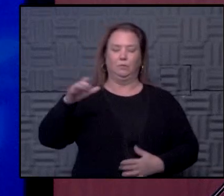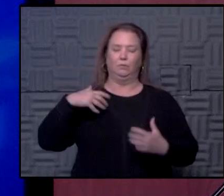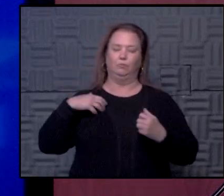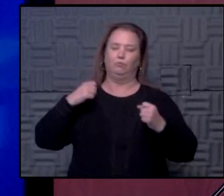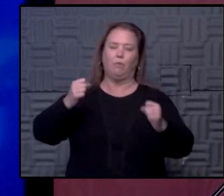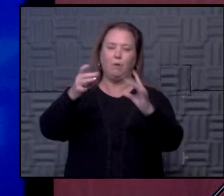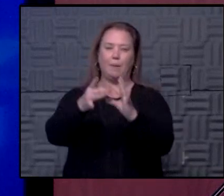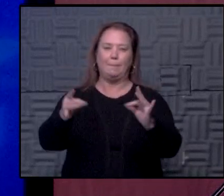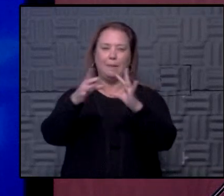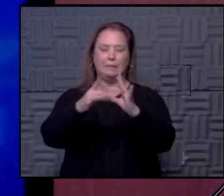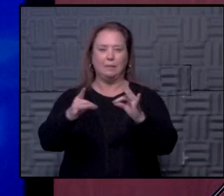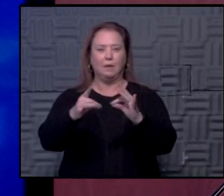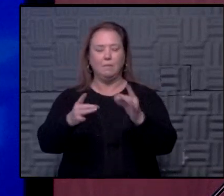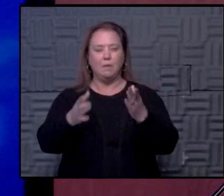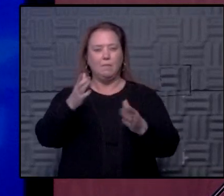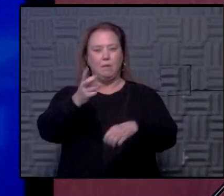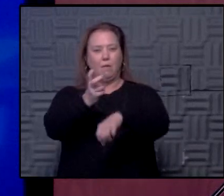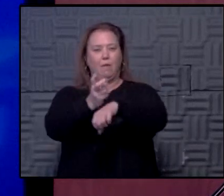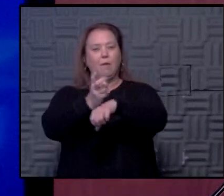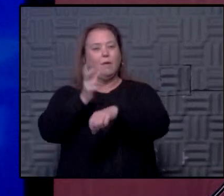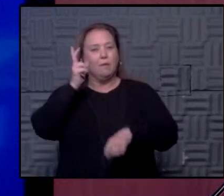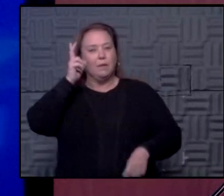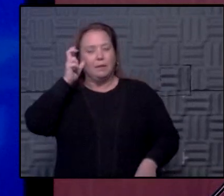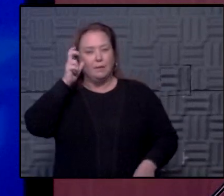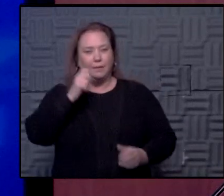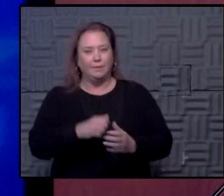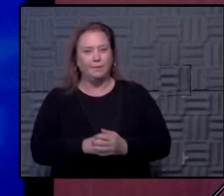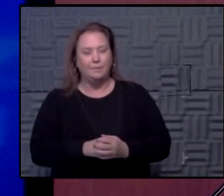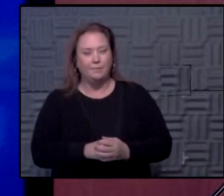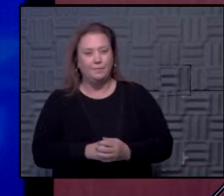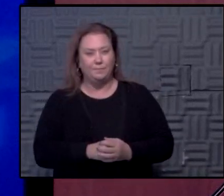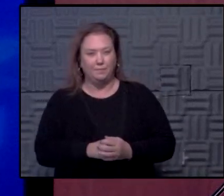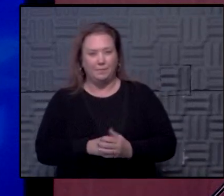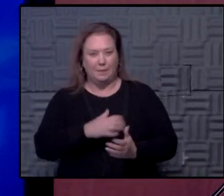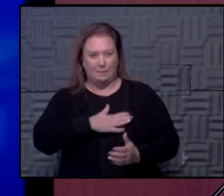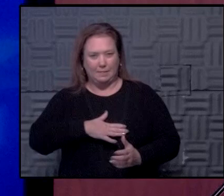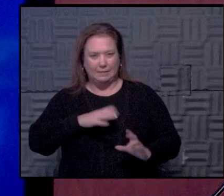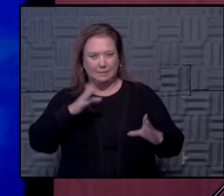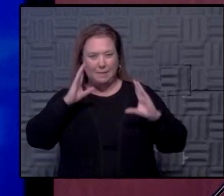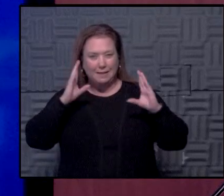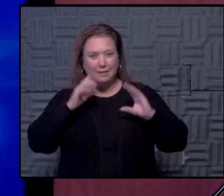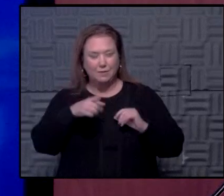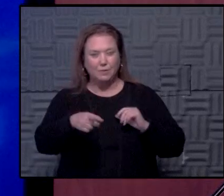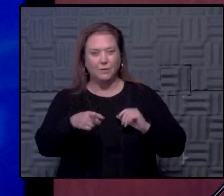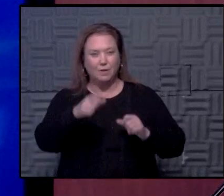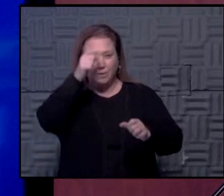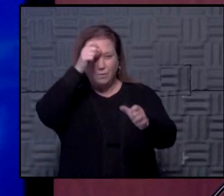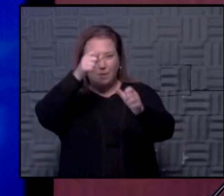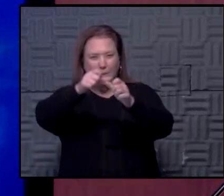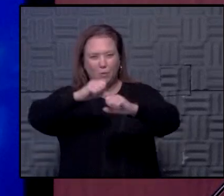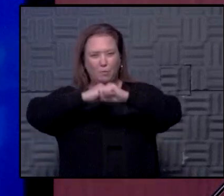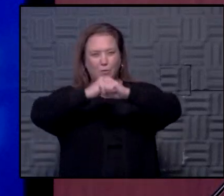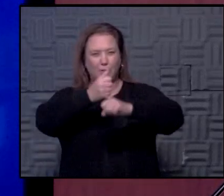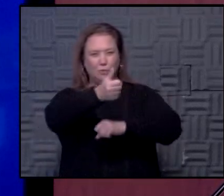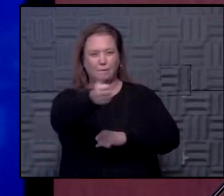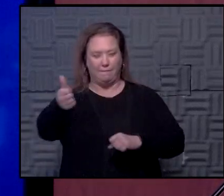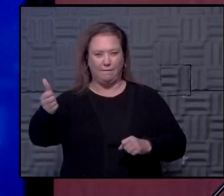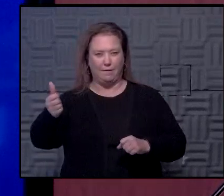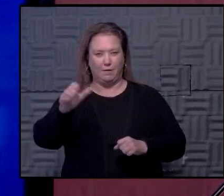strong message that may be difficult to hear, but please listen. Remember and protect